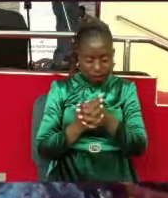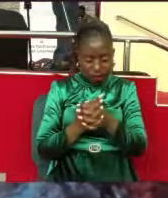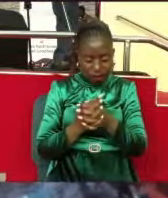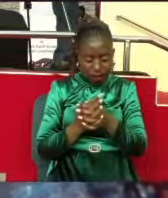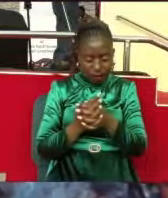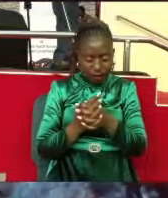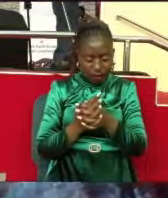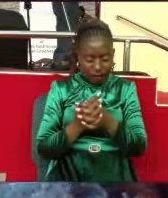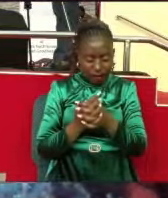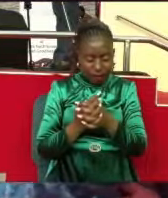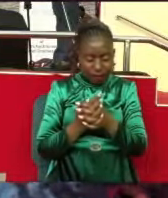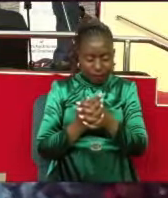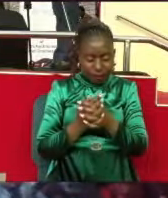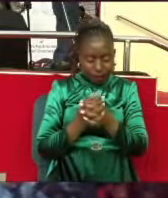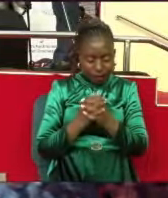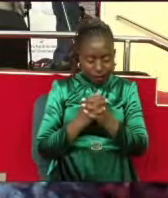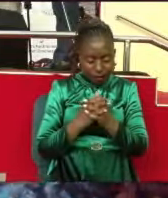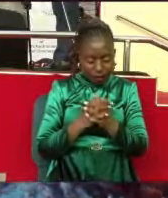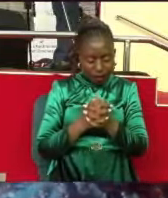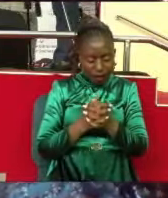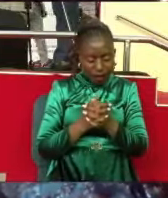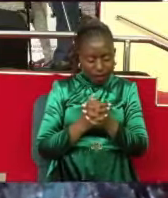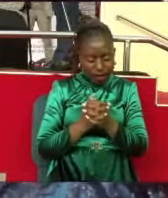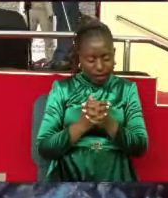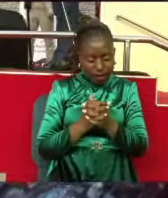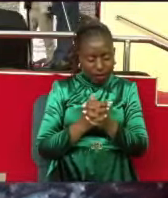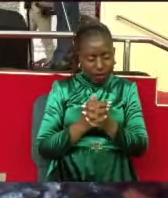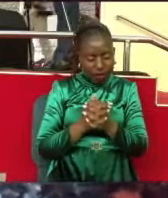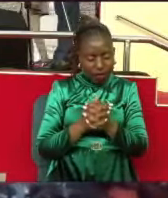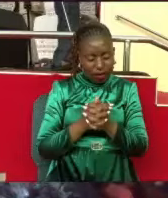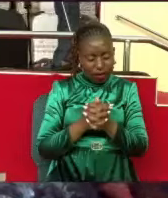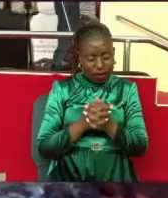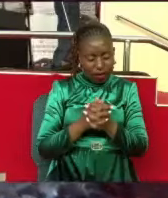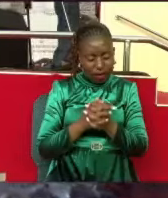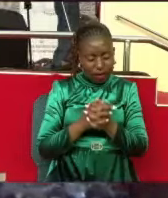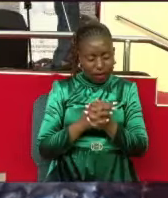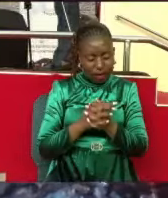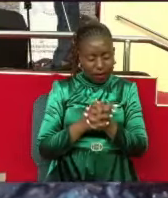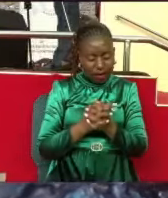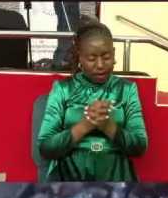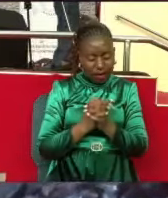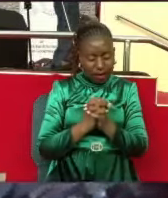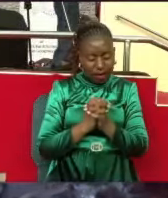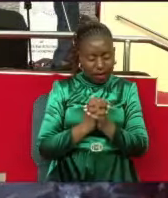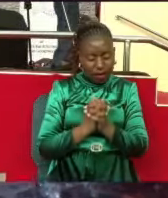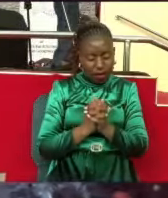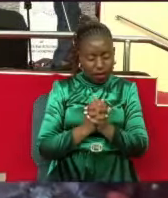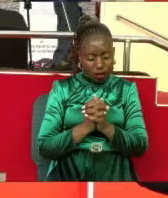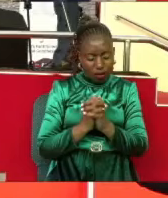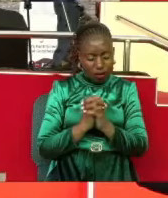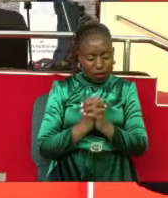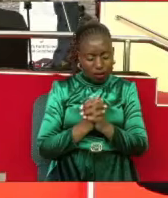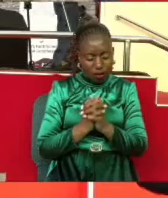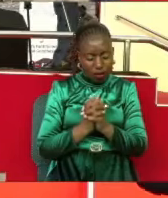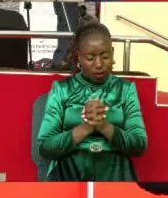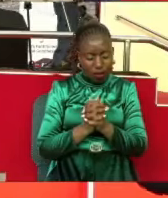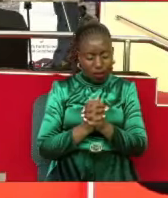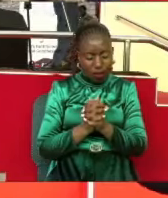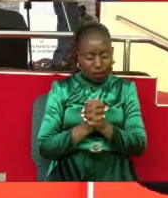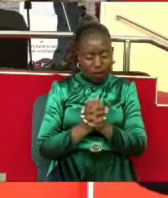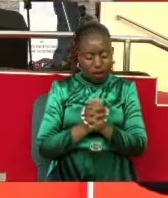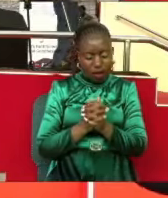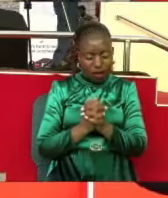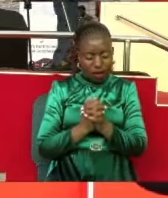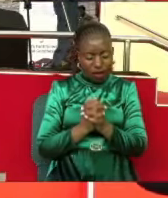a confusion this morning. Let him get into a confusion this morning. Oh God, we worship you